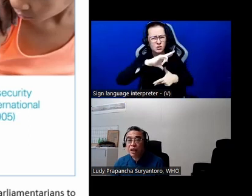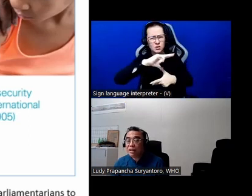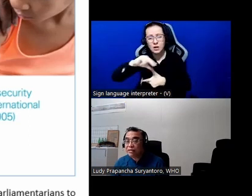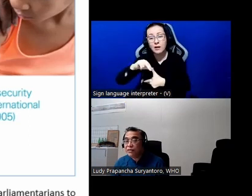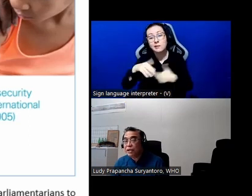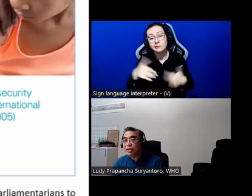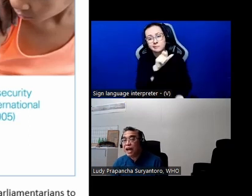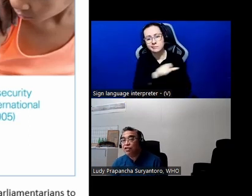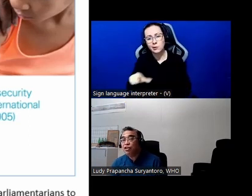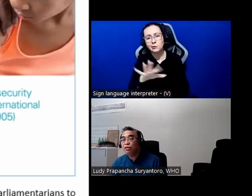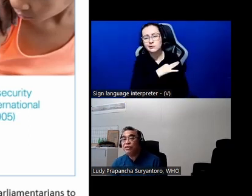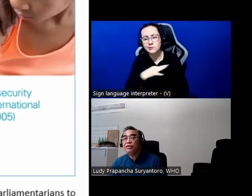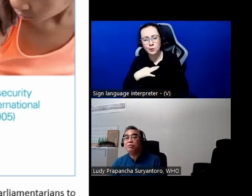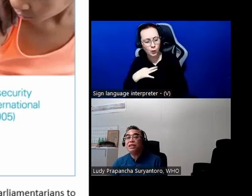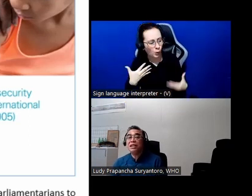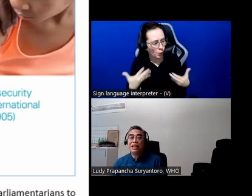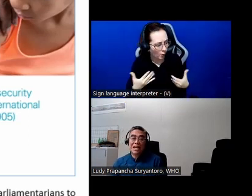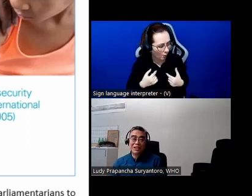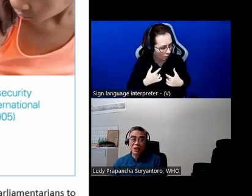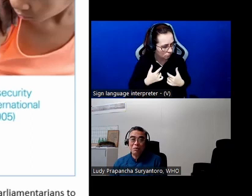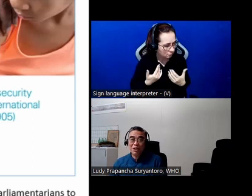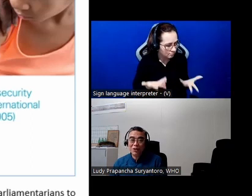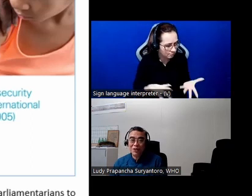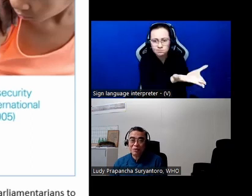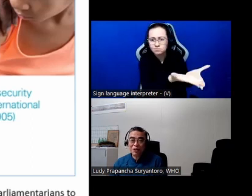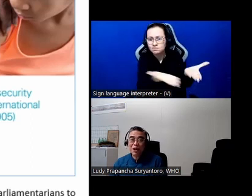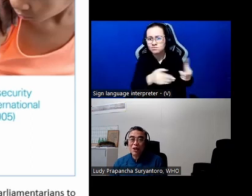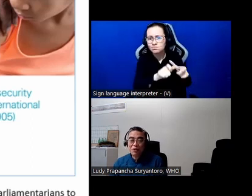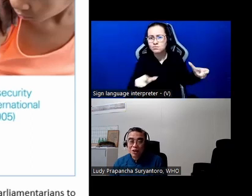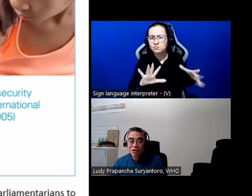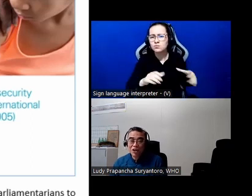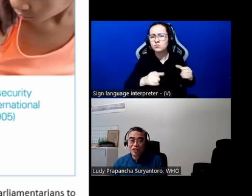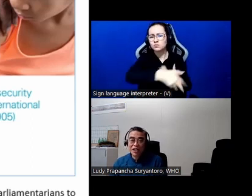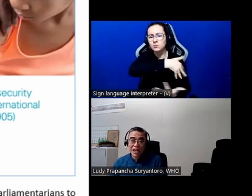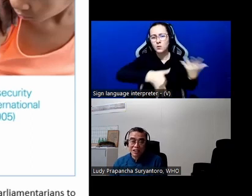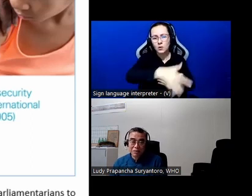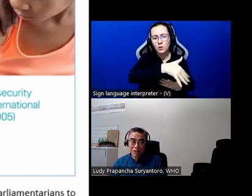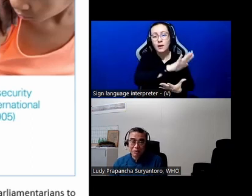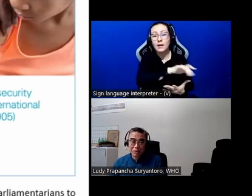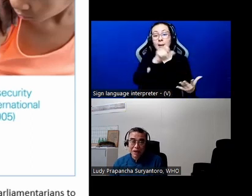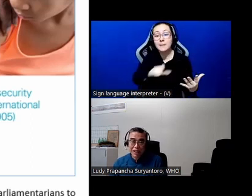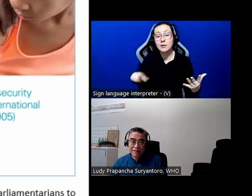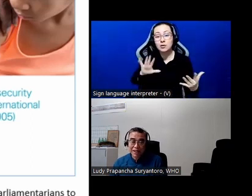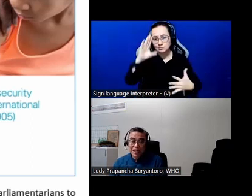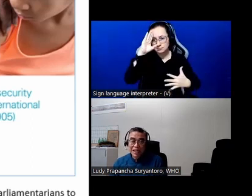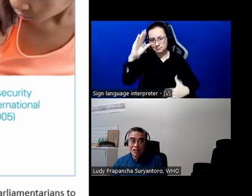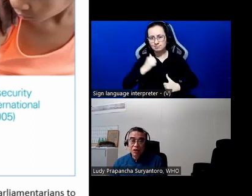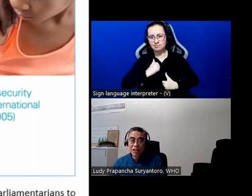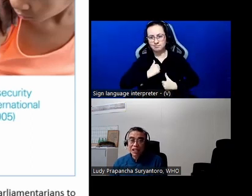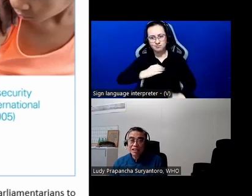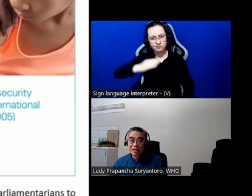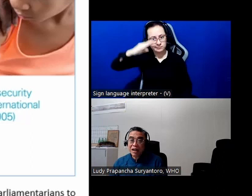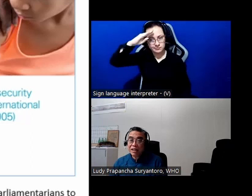WHO has developed the National Civil Military Health Collaboration Framework for strengthening health emergency preparedness. In